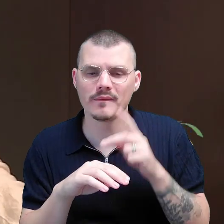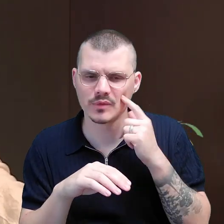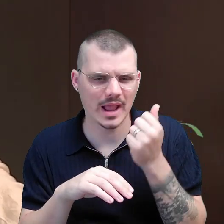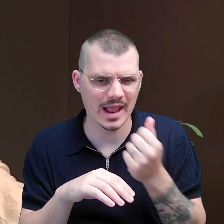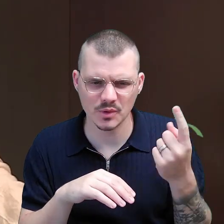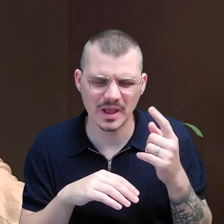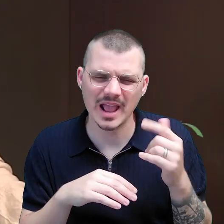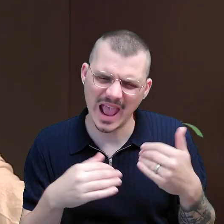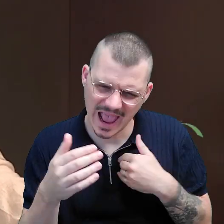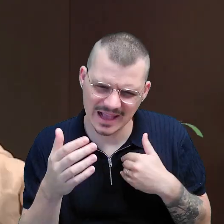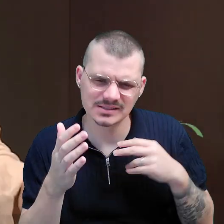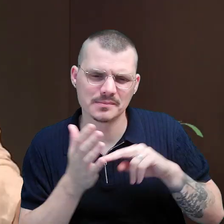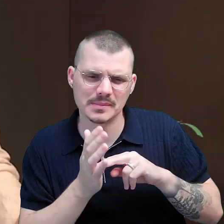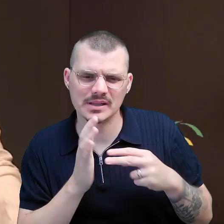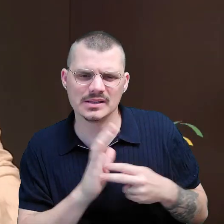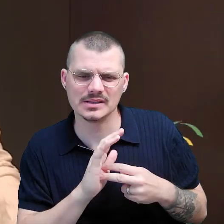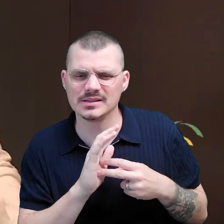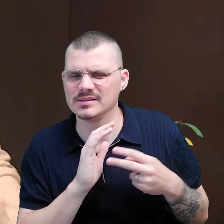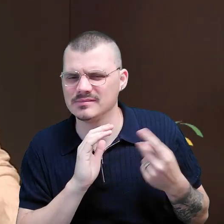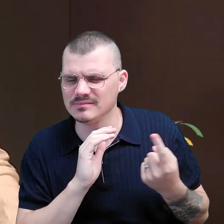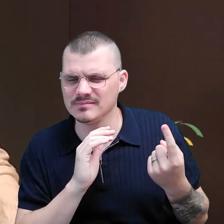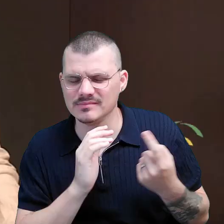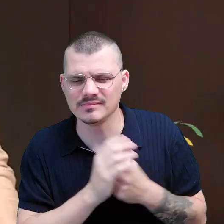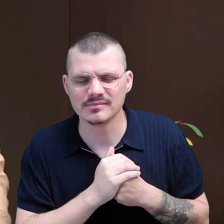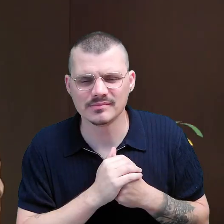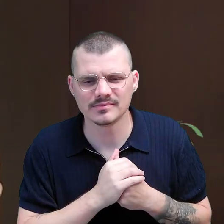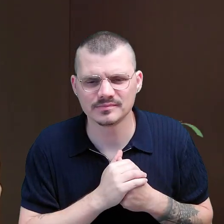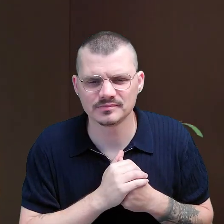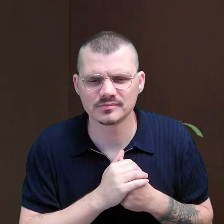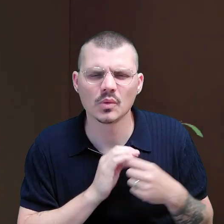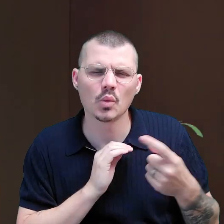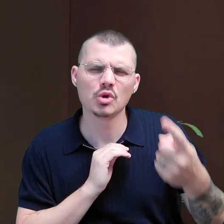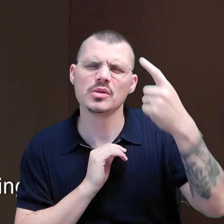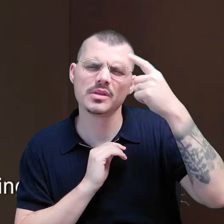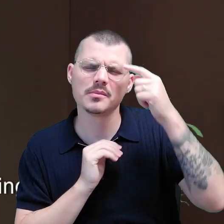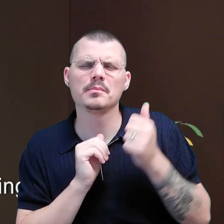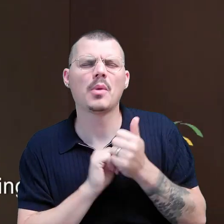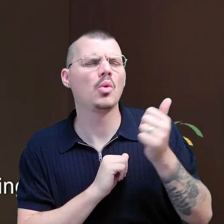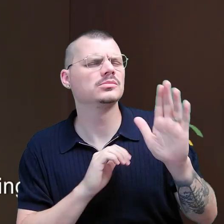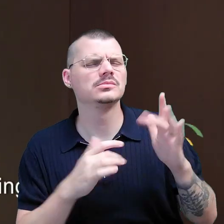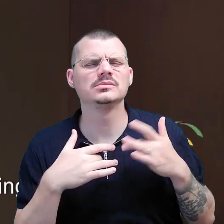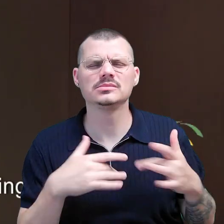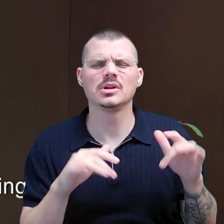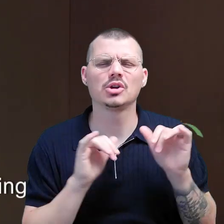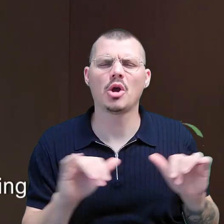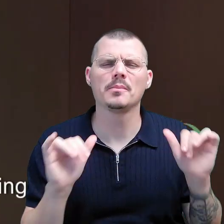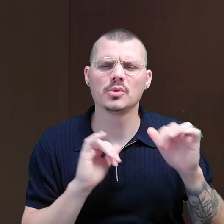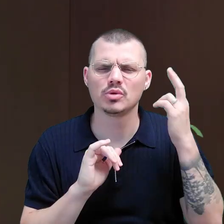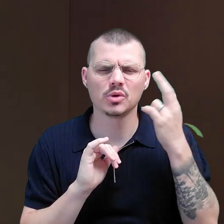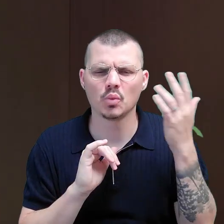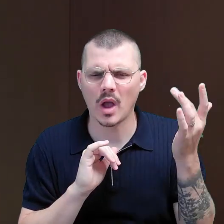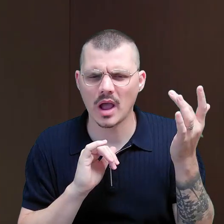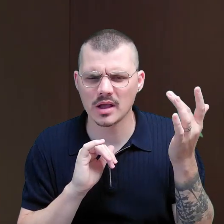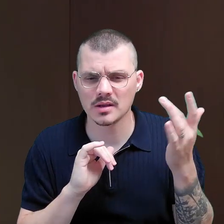for anybody. It means something. What do you suppose the most common thing